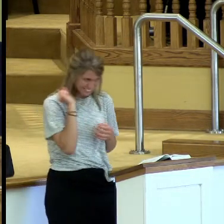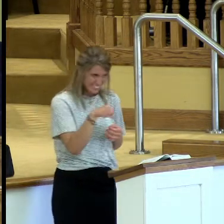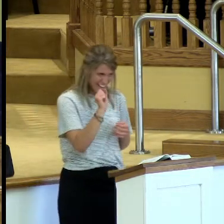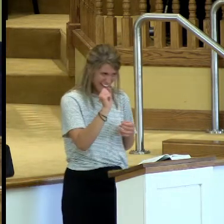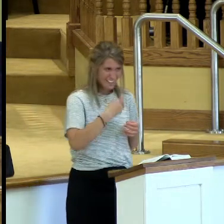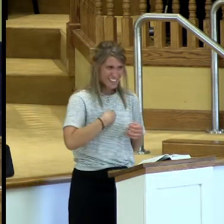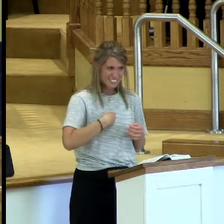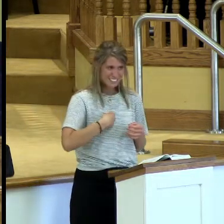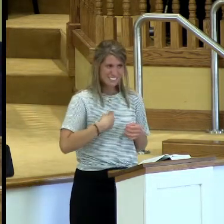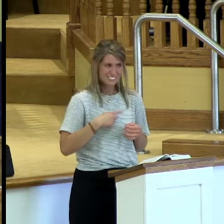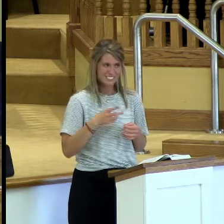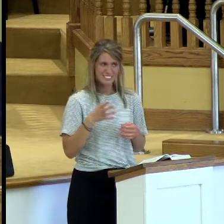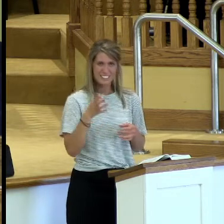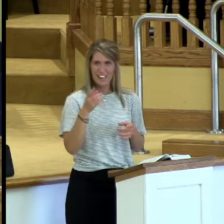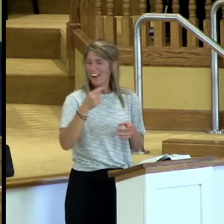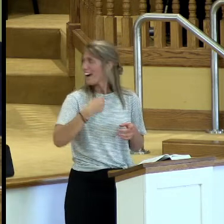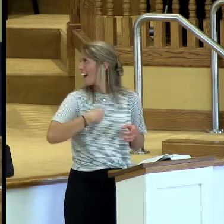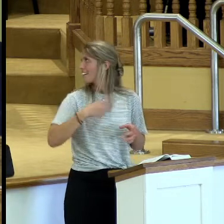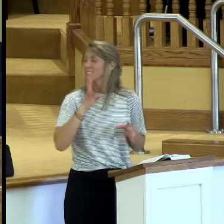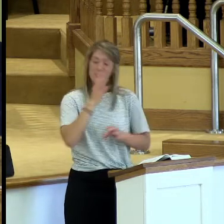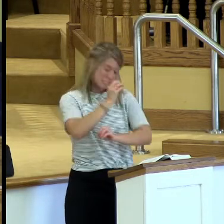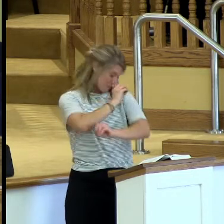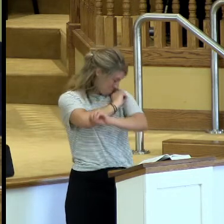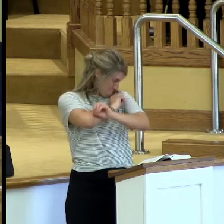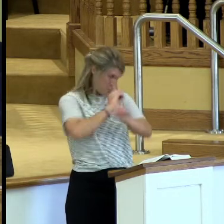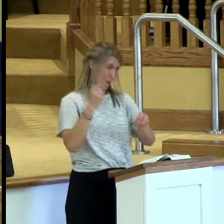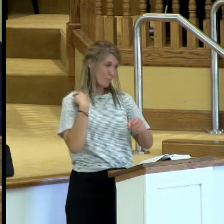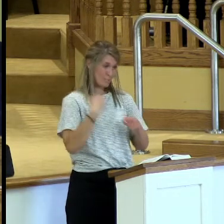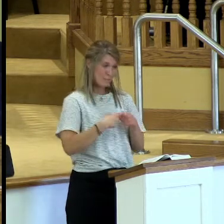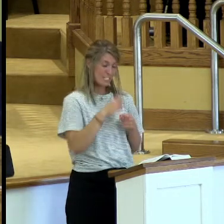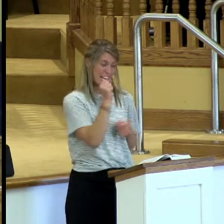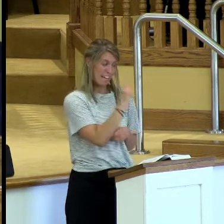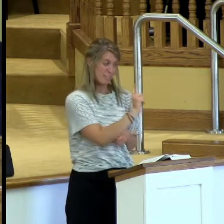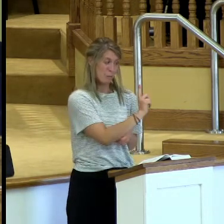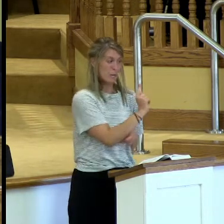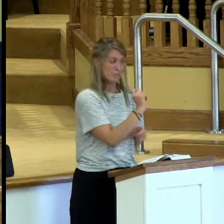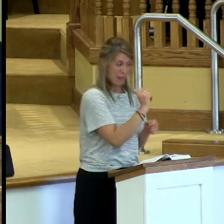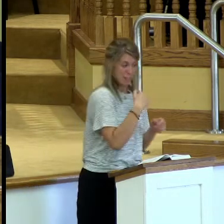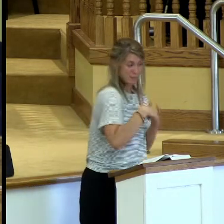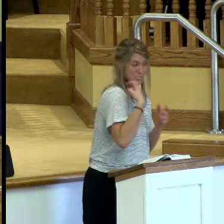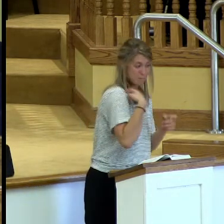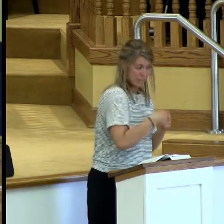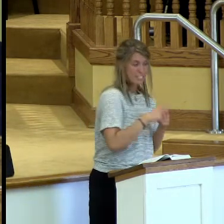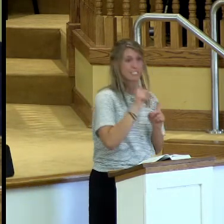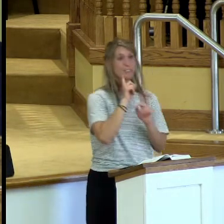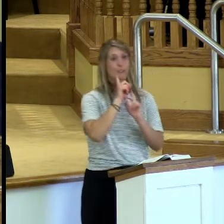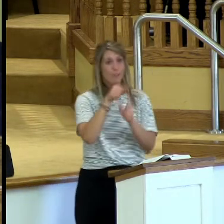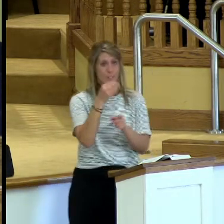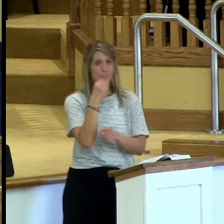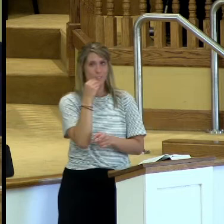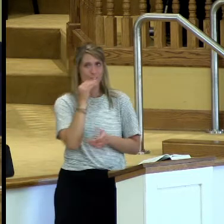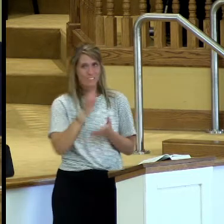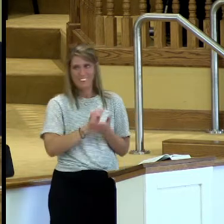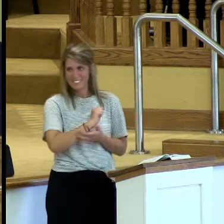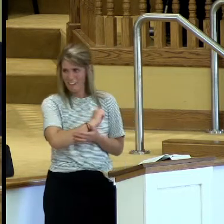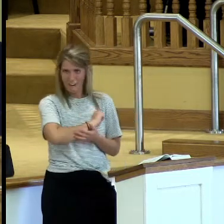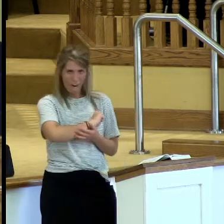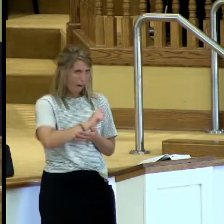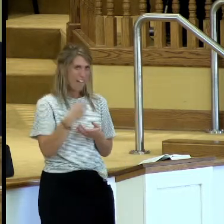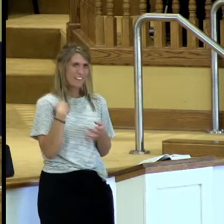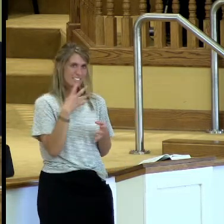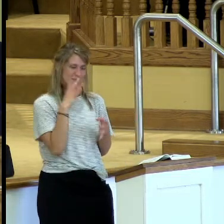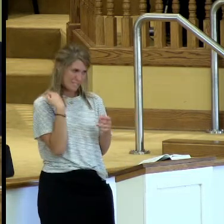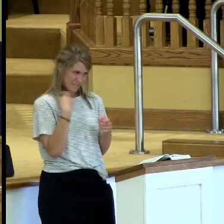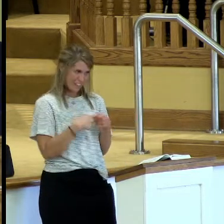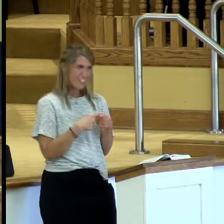Yeah, I speak no Spanish. I can ask you where the bathroom is, and like I can order things off a menu. That's